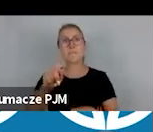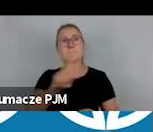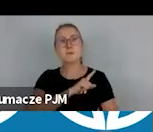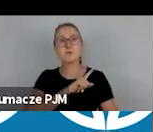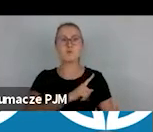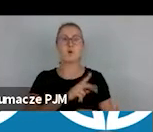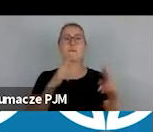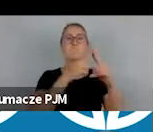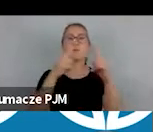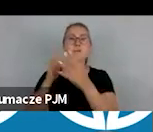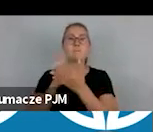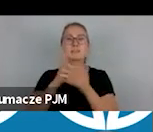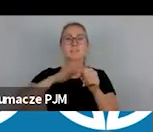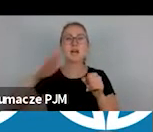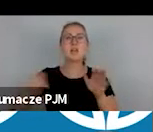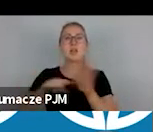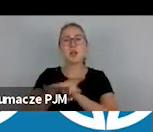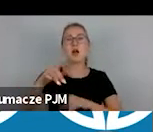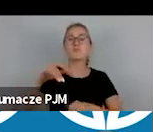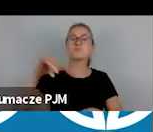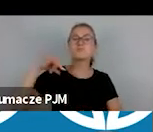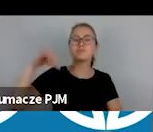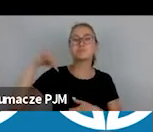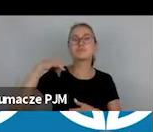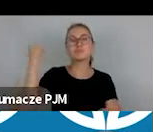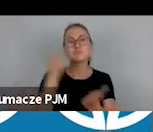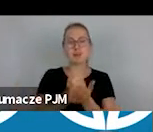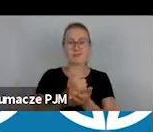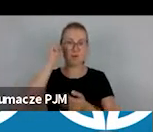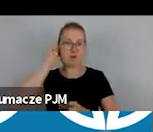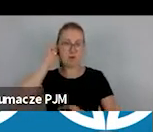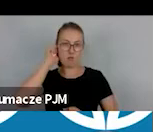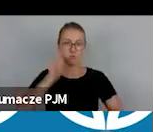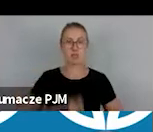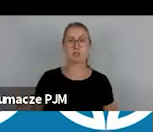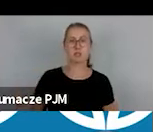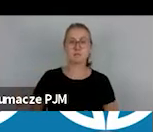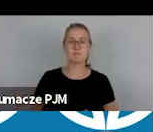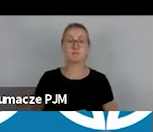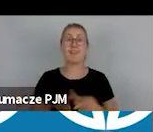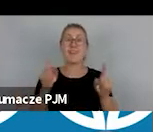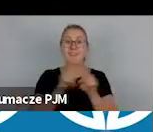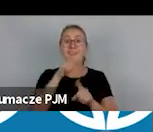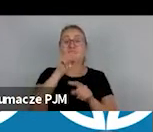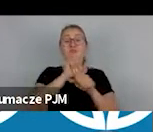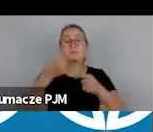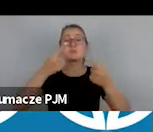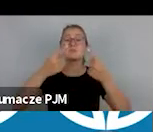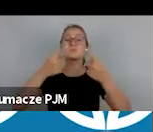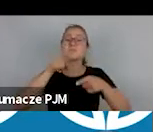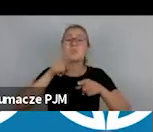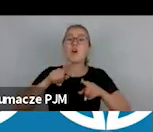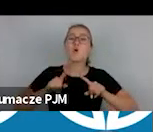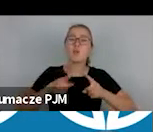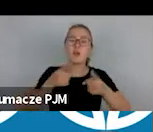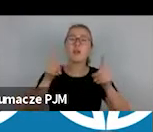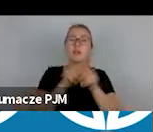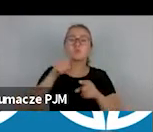the 10,000 members of WILP Afghanistan, many of them scrambling for safety at the moment,